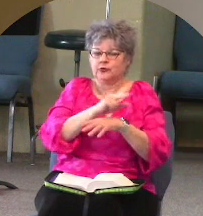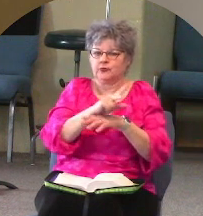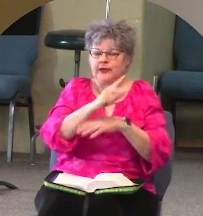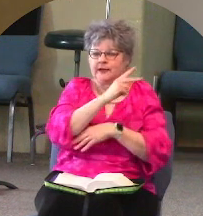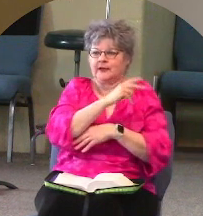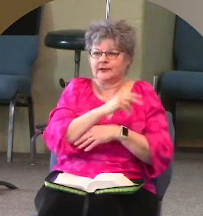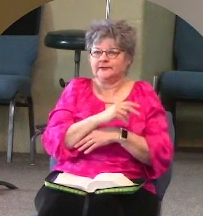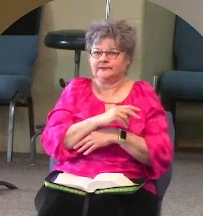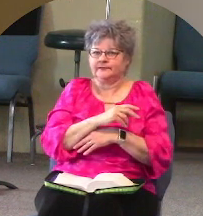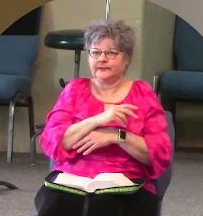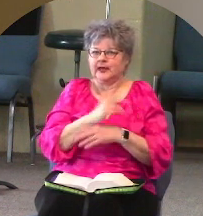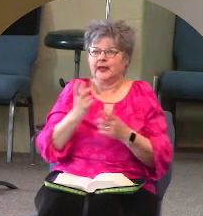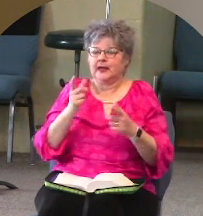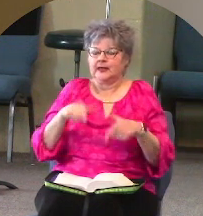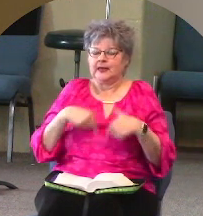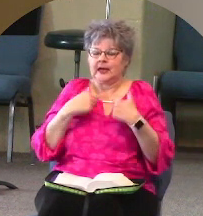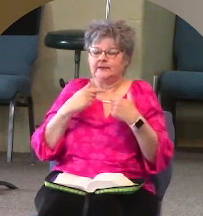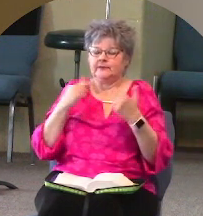Life goes dark.